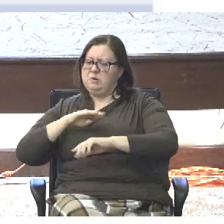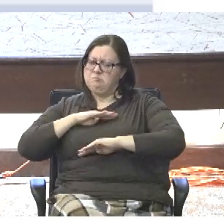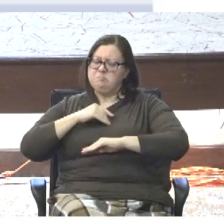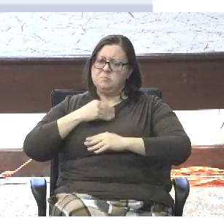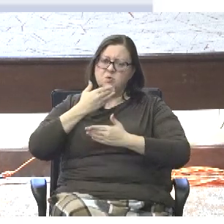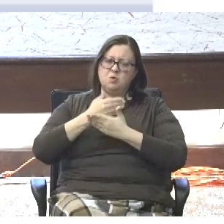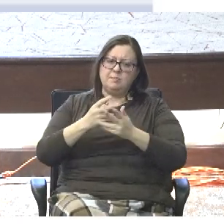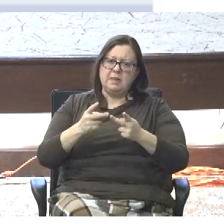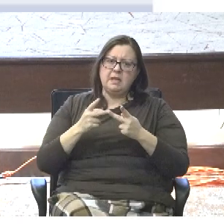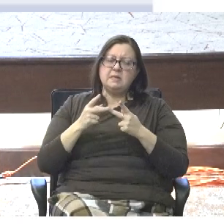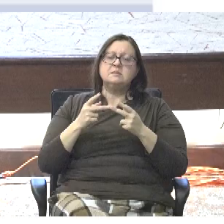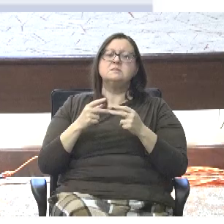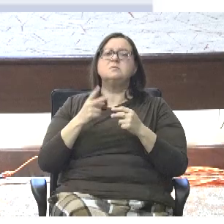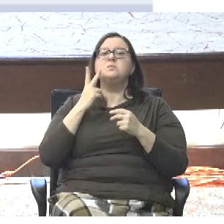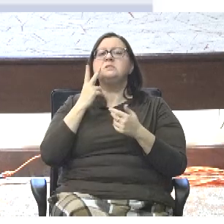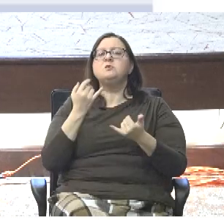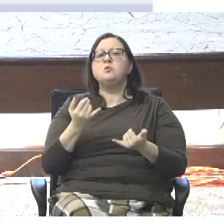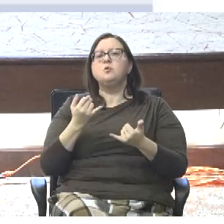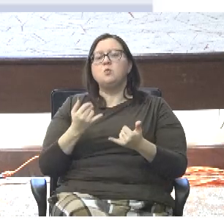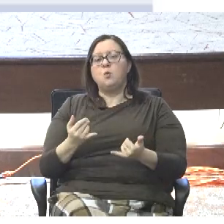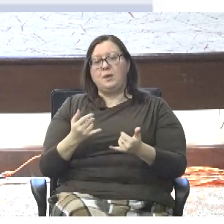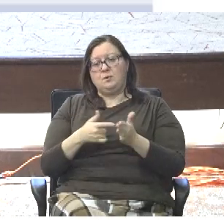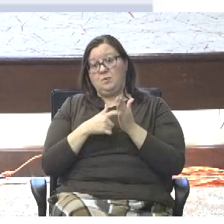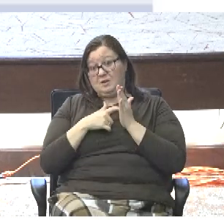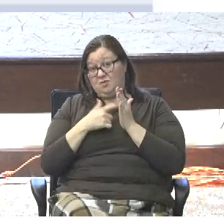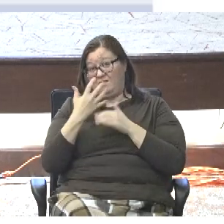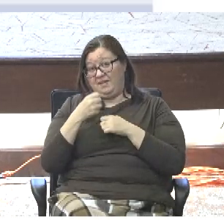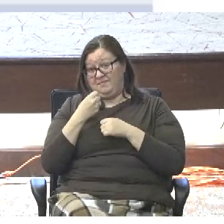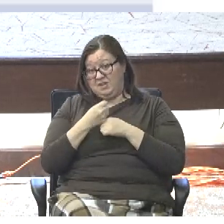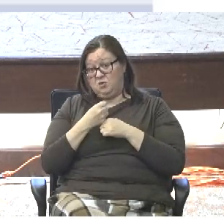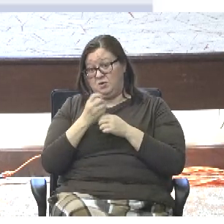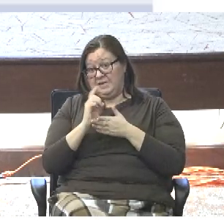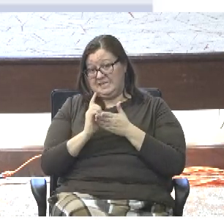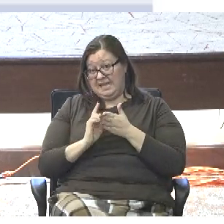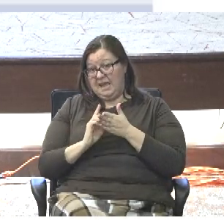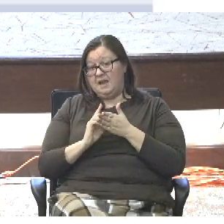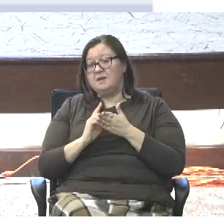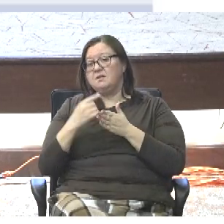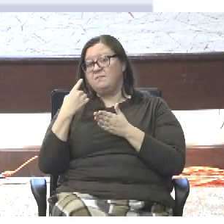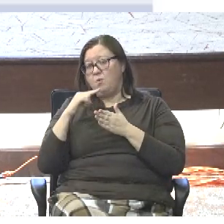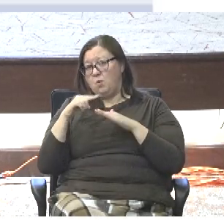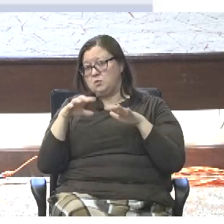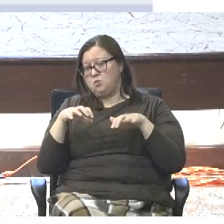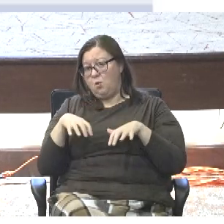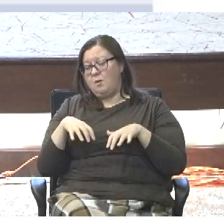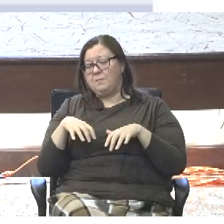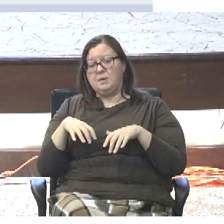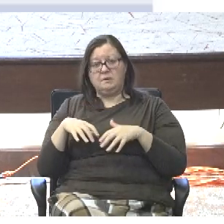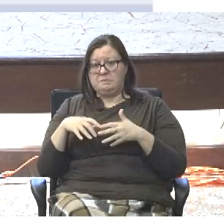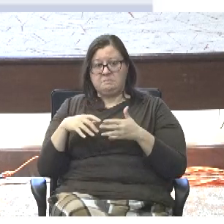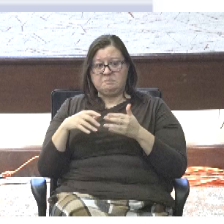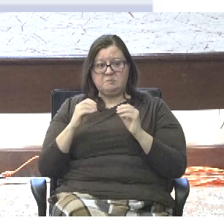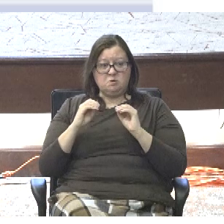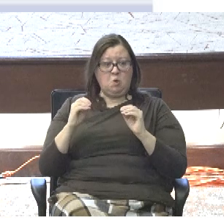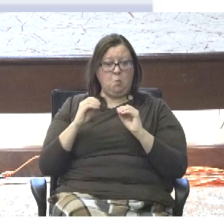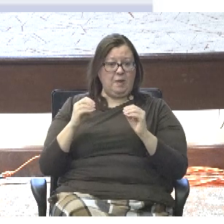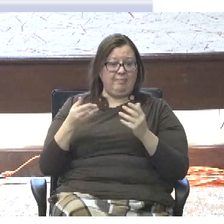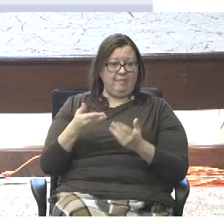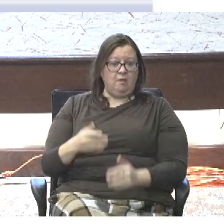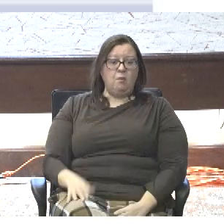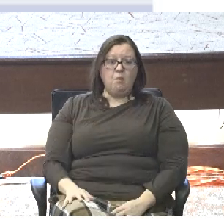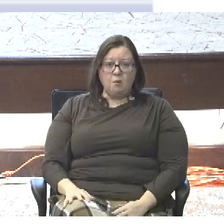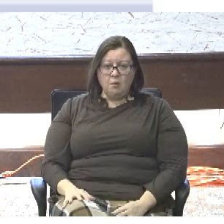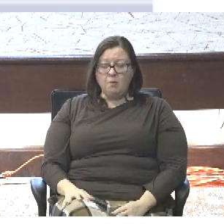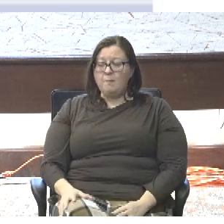You can also see that where the current criteria is of only a 5-year design storm, we have no one in that camp.